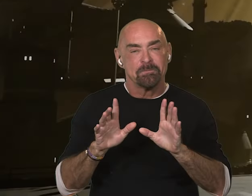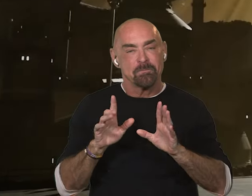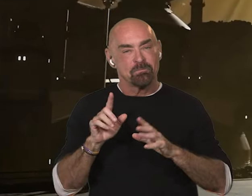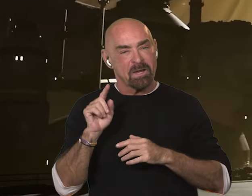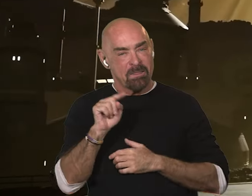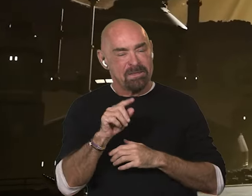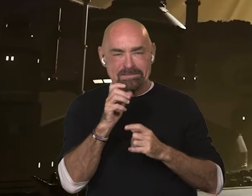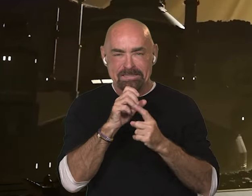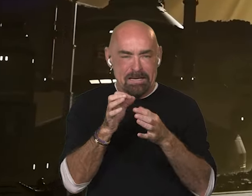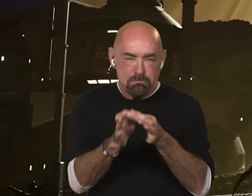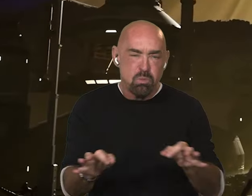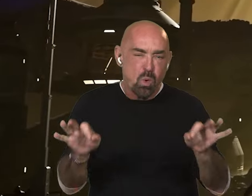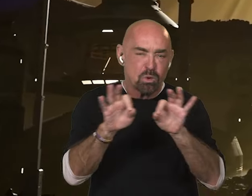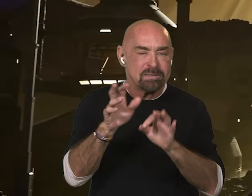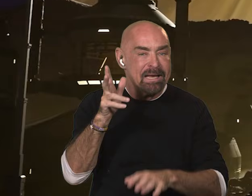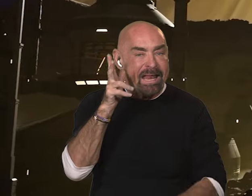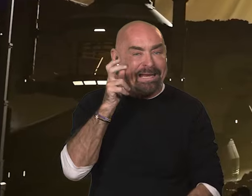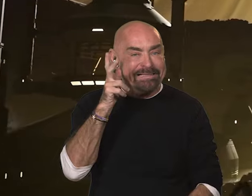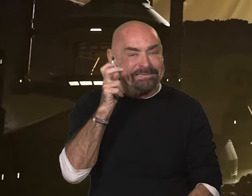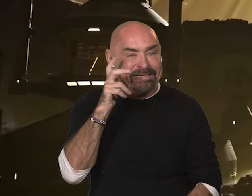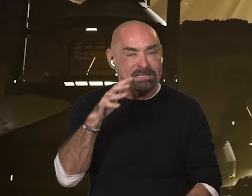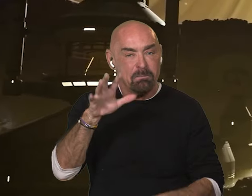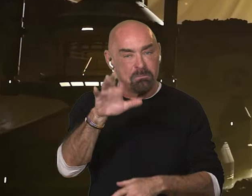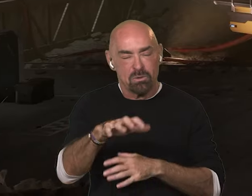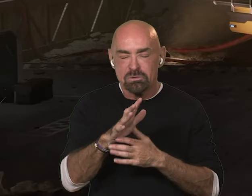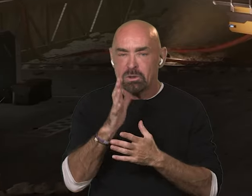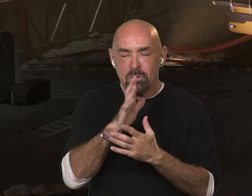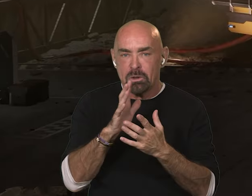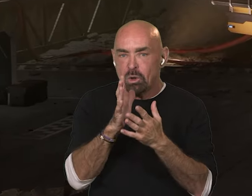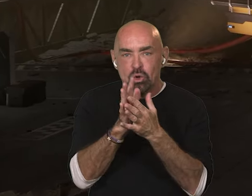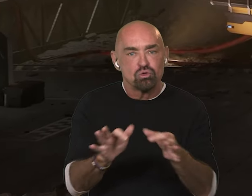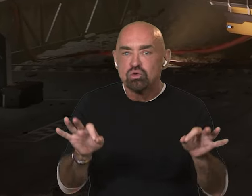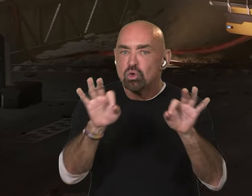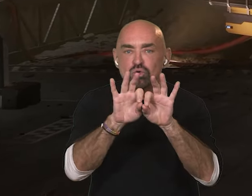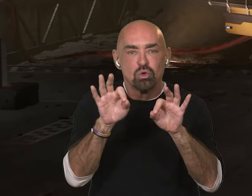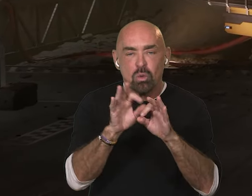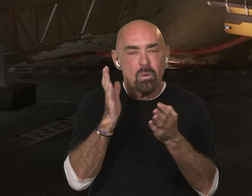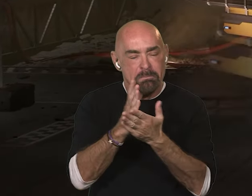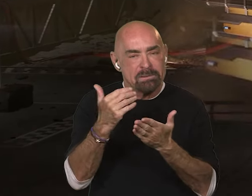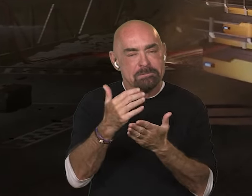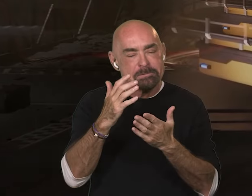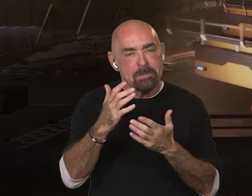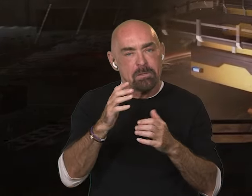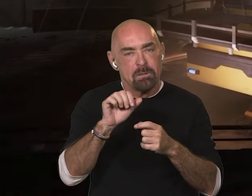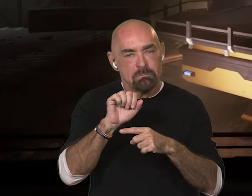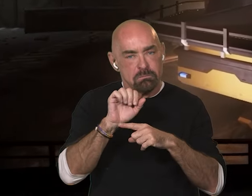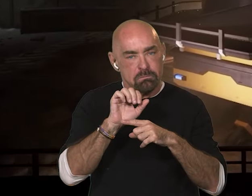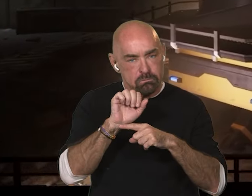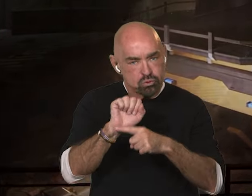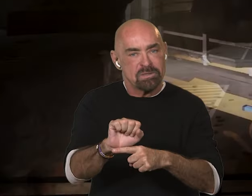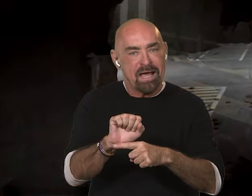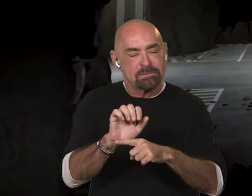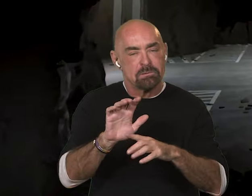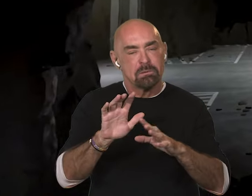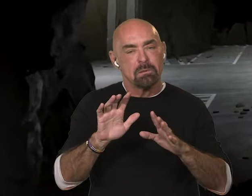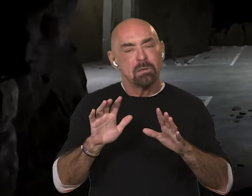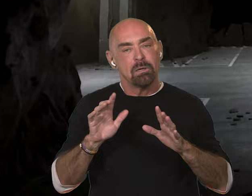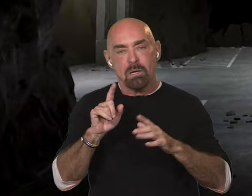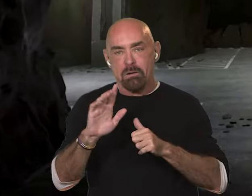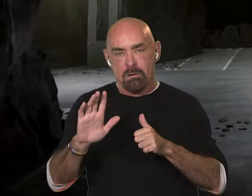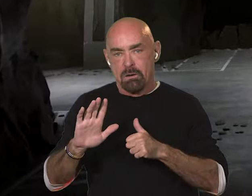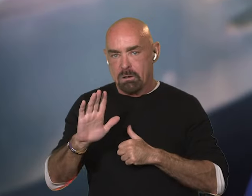important listening post in the Federation, and it's crucial to Federation operations that we secure it. Planet X-11 is our